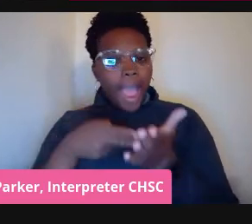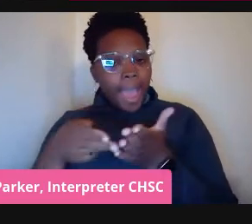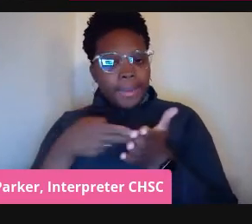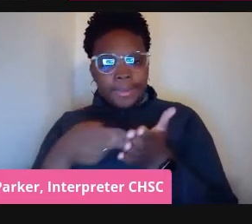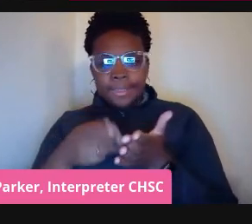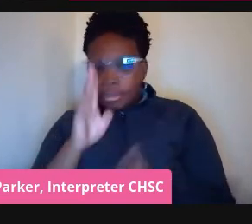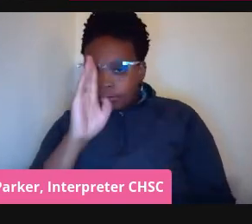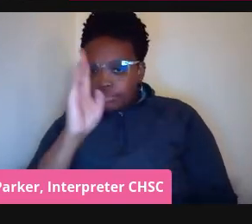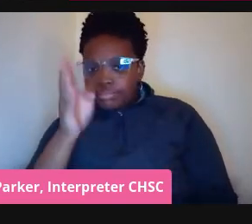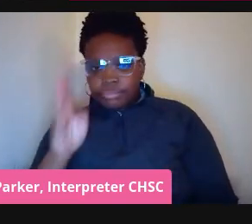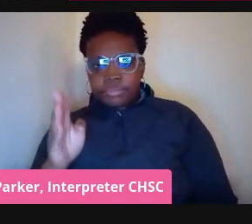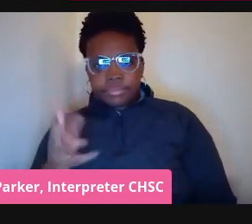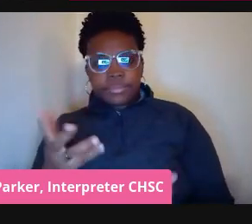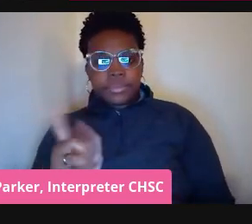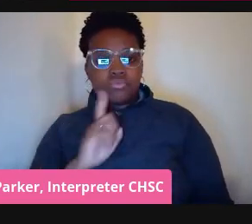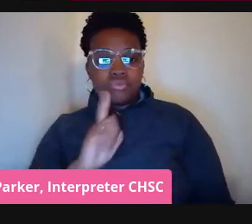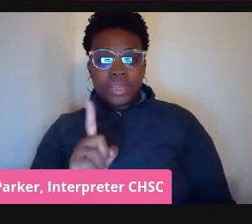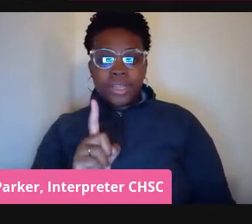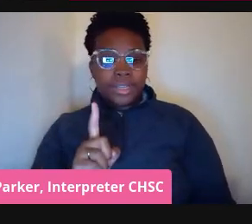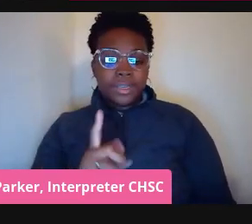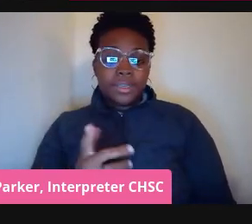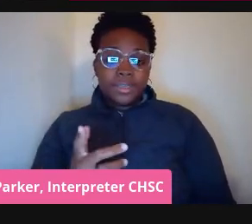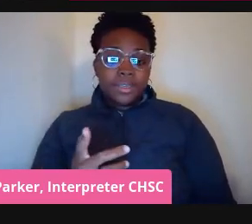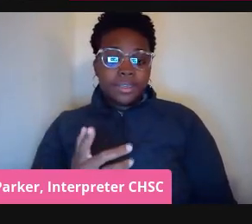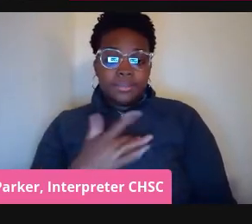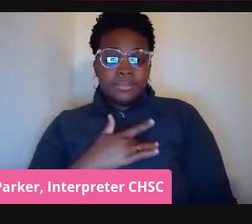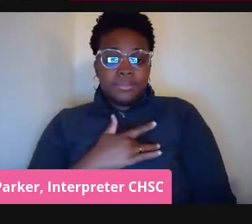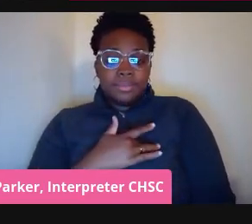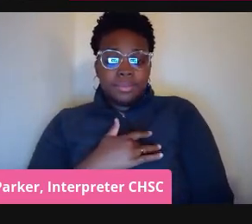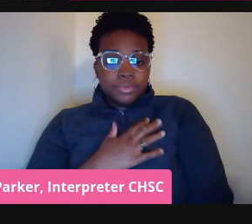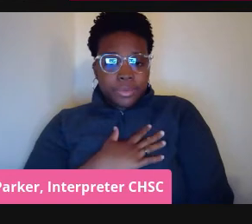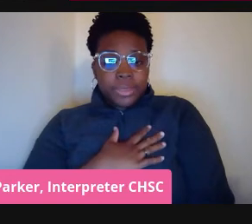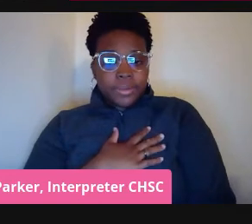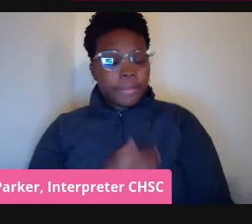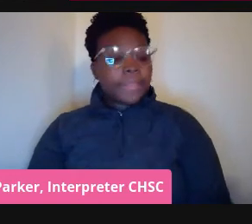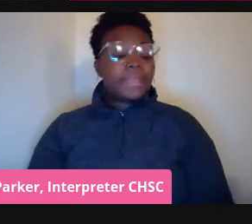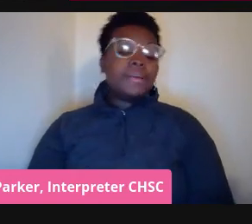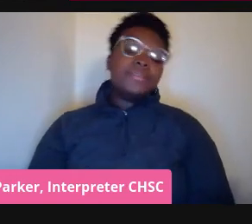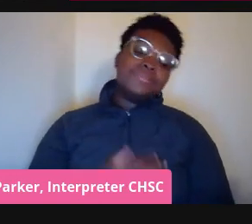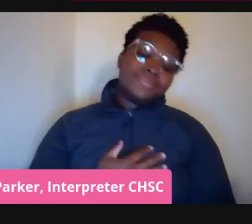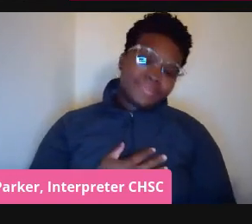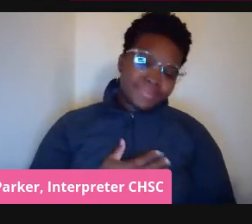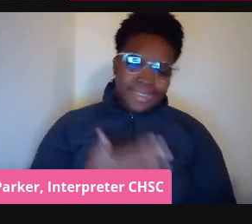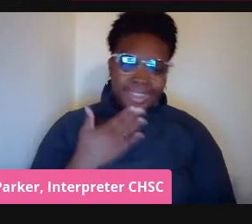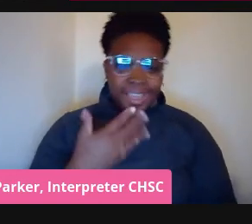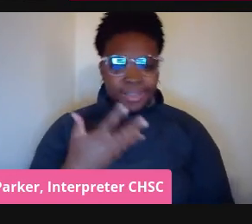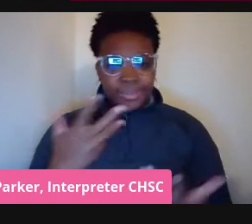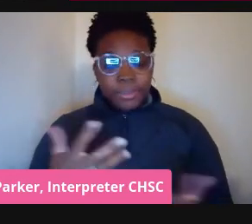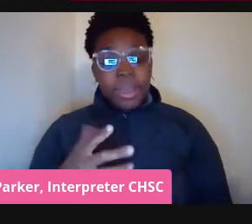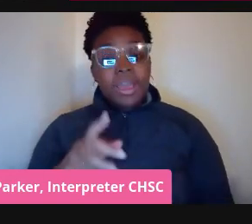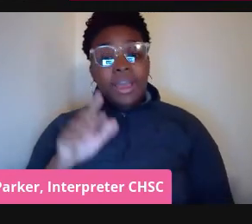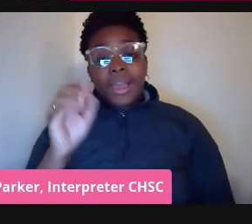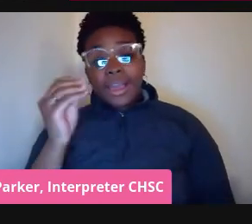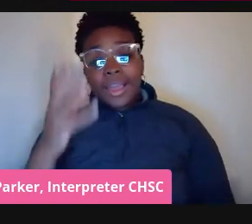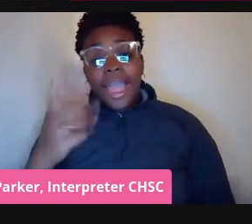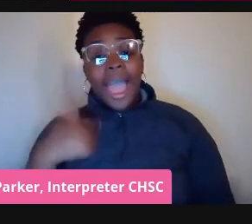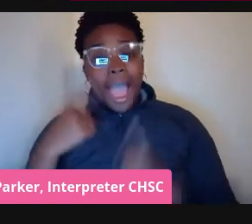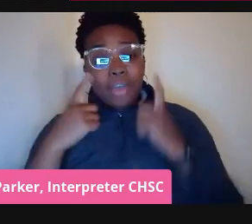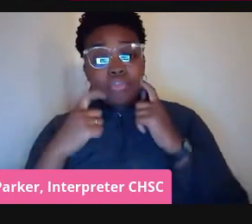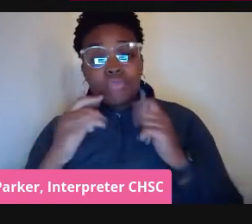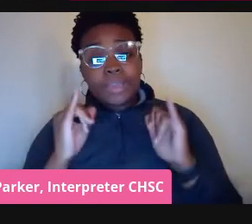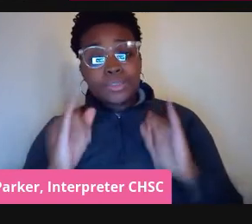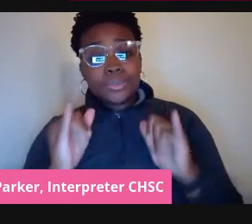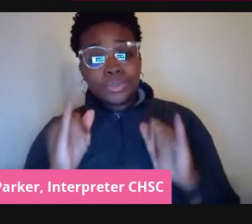really, it's so moving. Oh, thank you so much. And by the way, I'm a crier too, so I'll have to try to hold